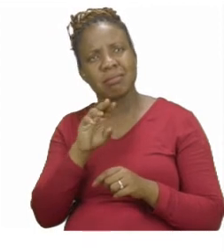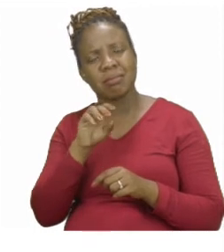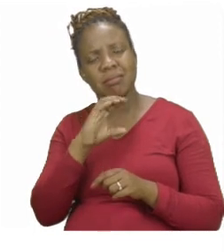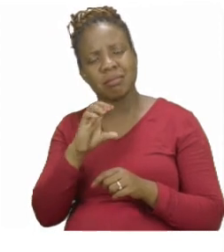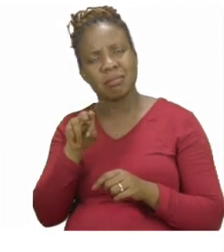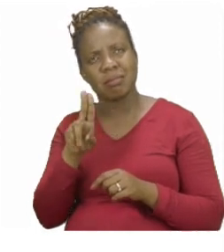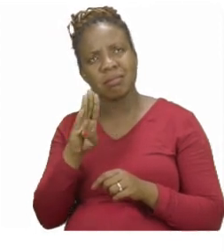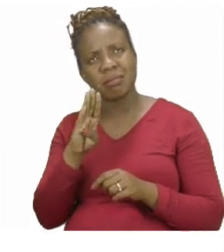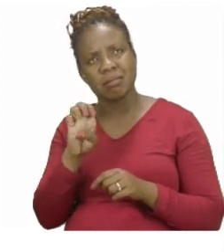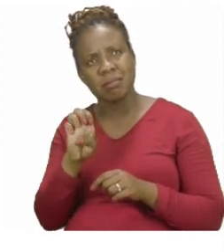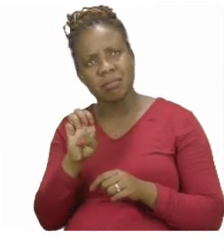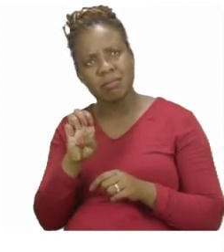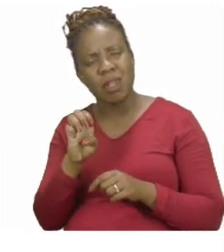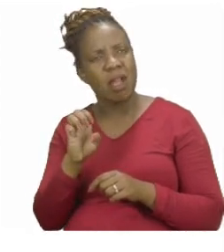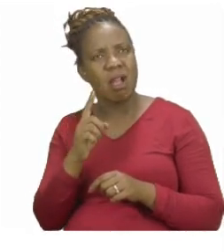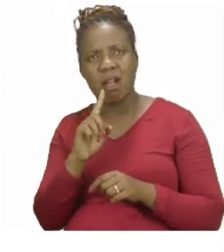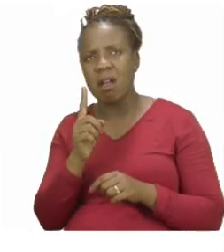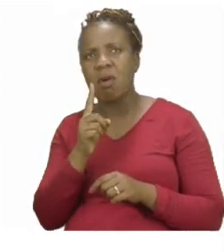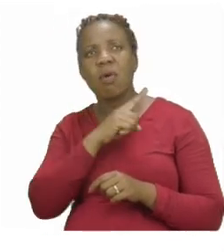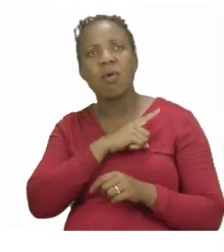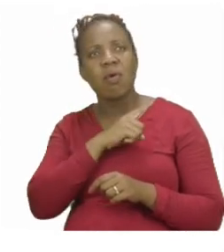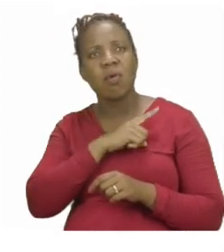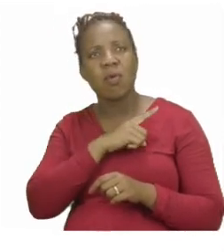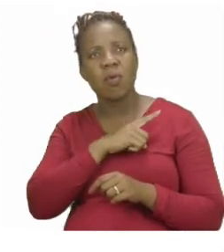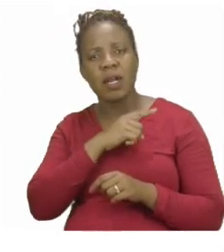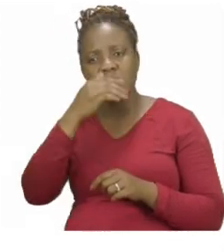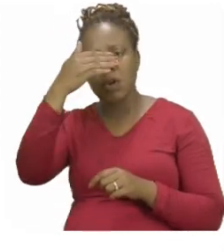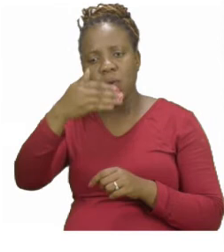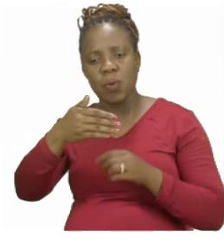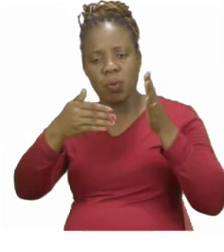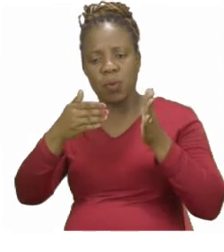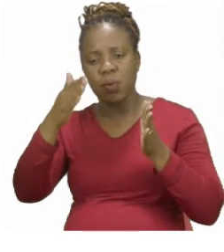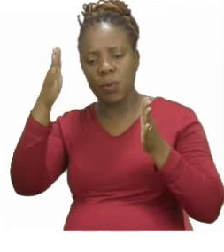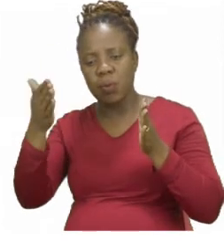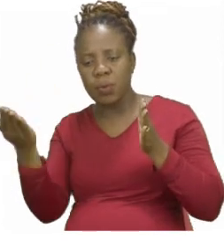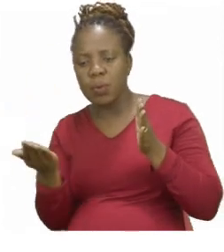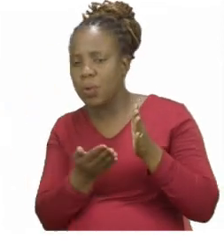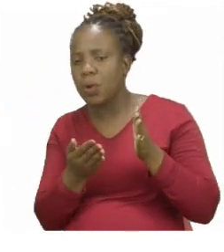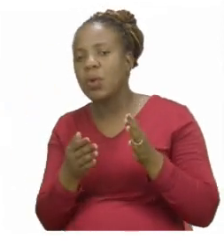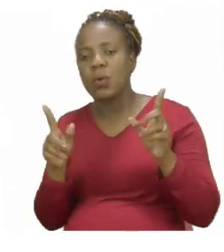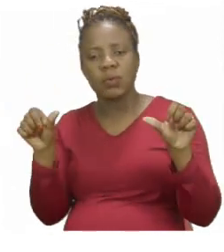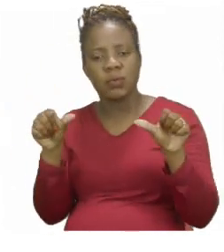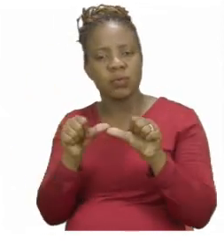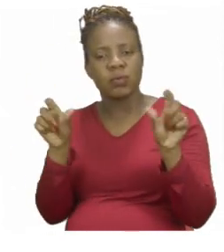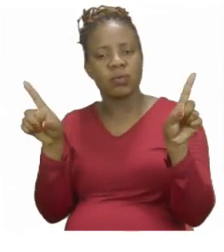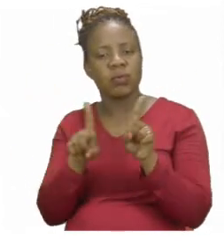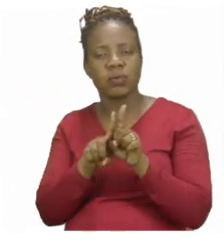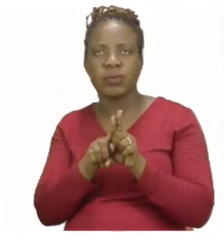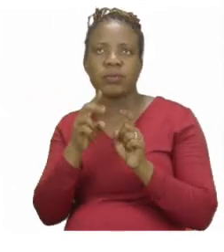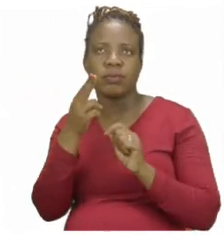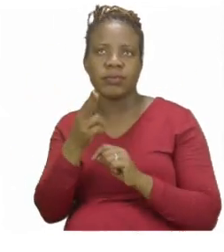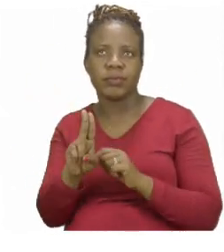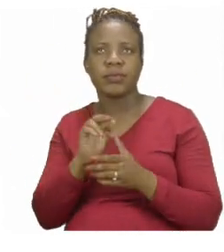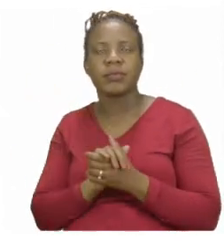equal sides. So the first shape is a rectangular prism. So you